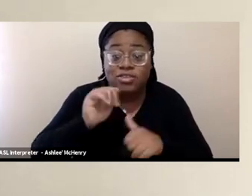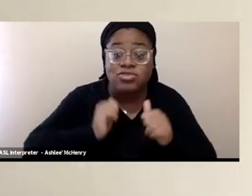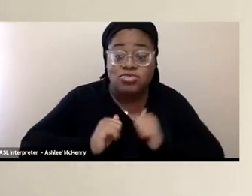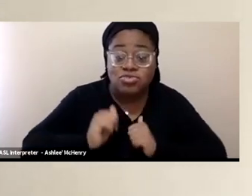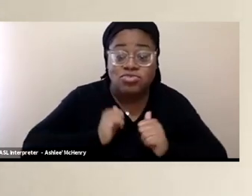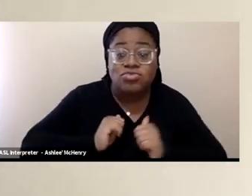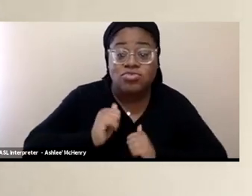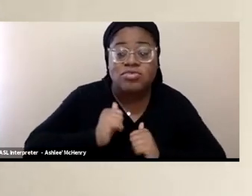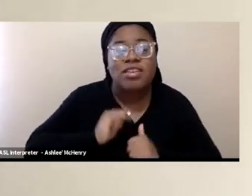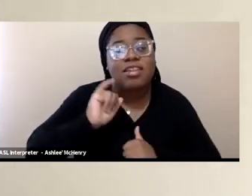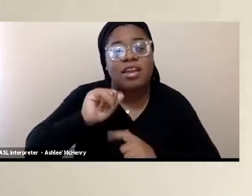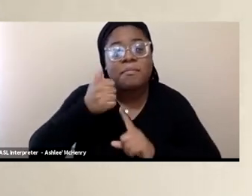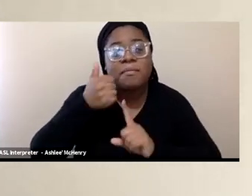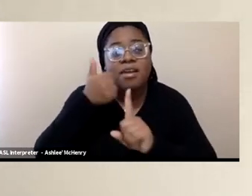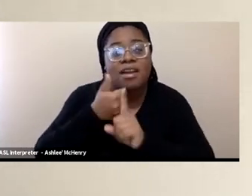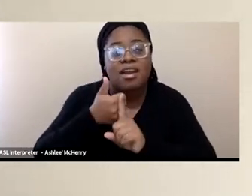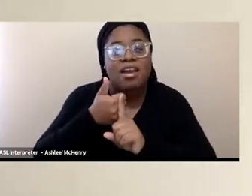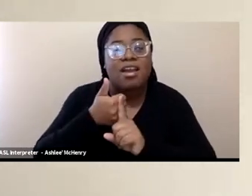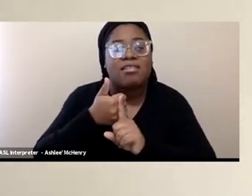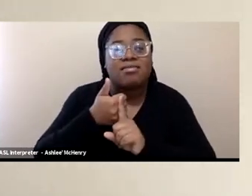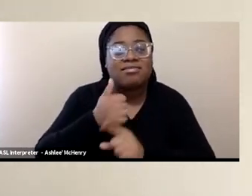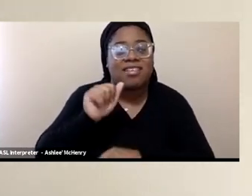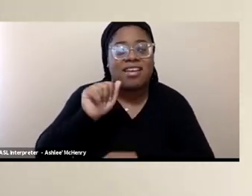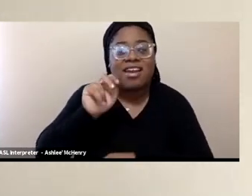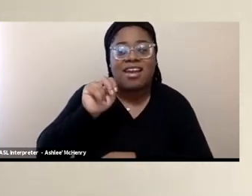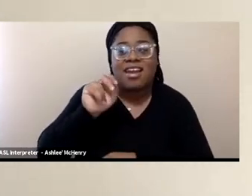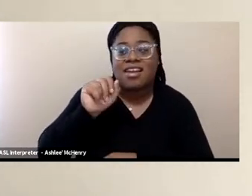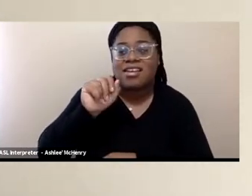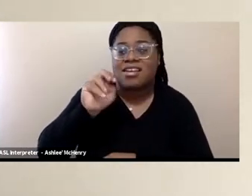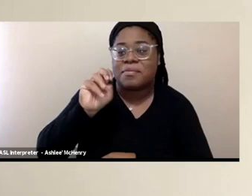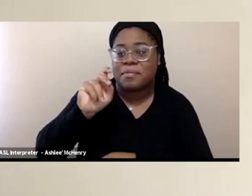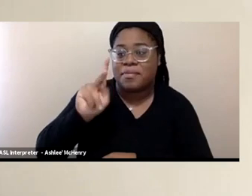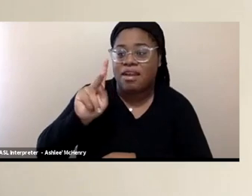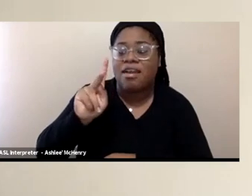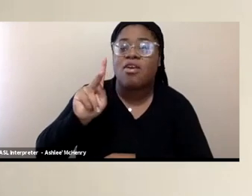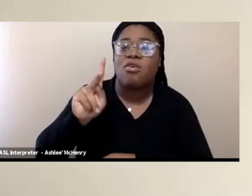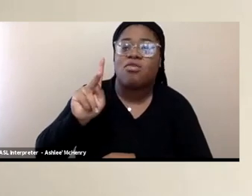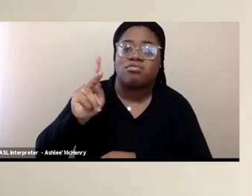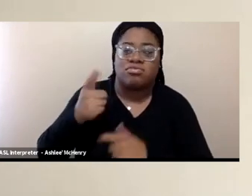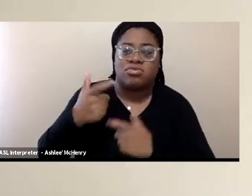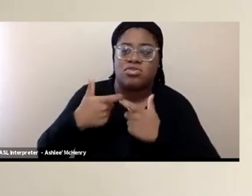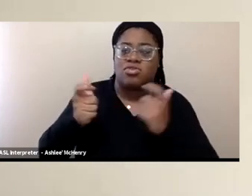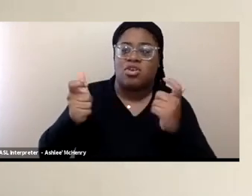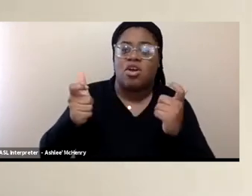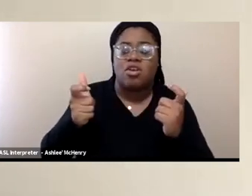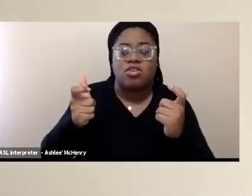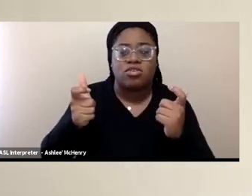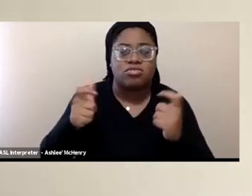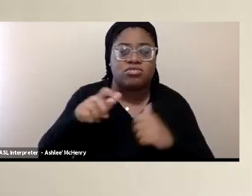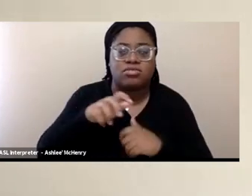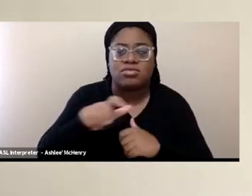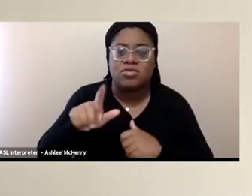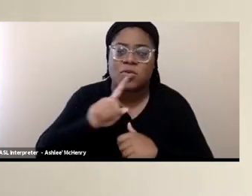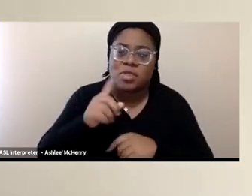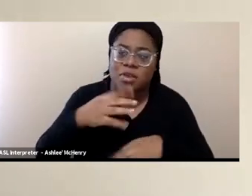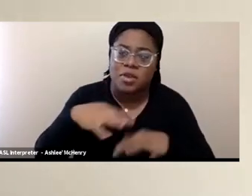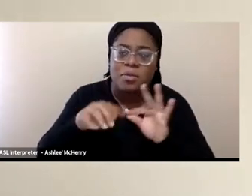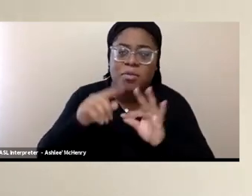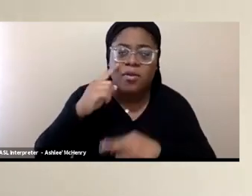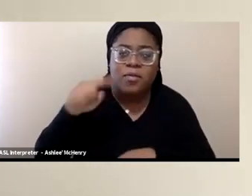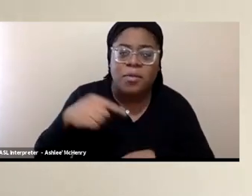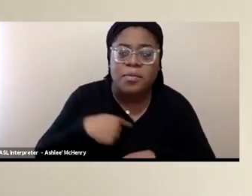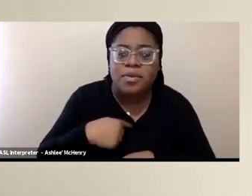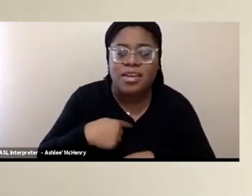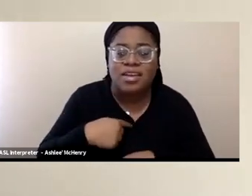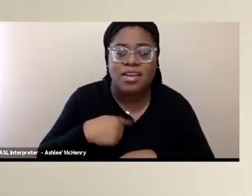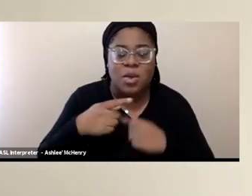the impact that Andy Mack had on such a large scale became so important to me. And so when that